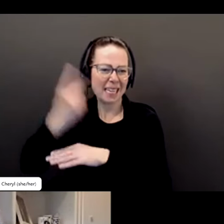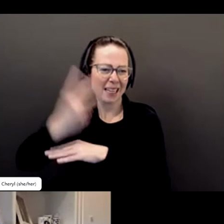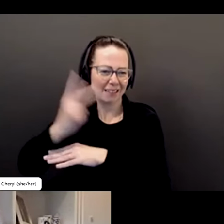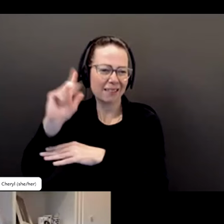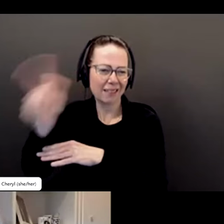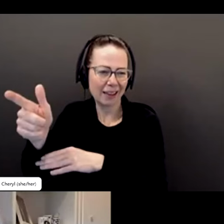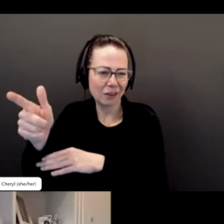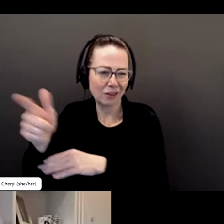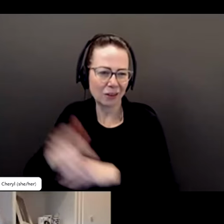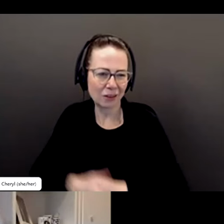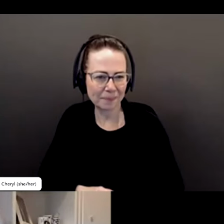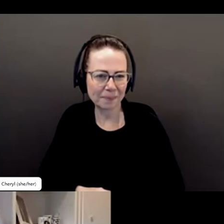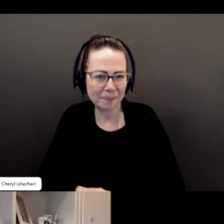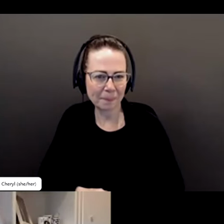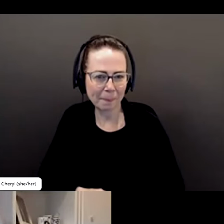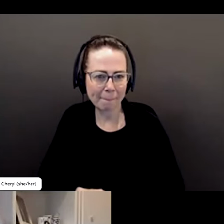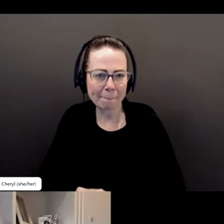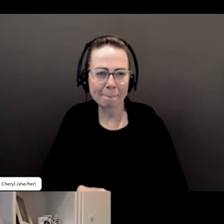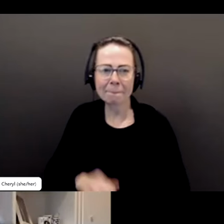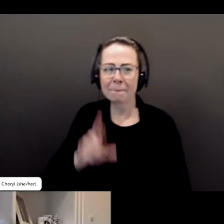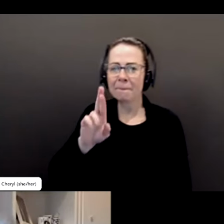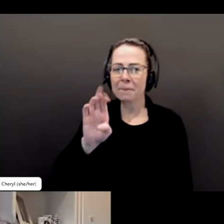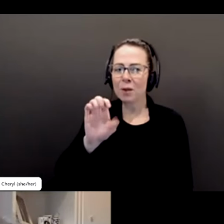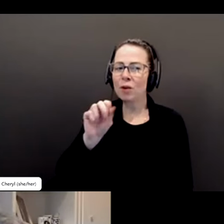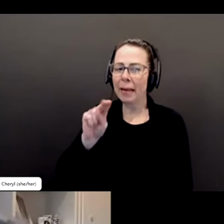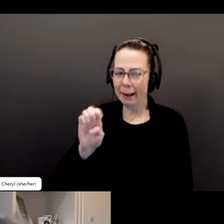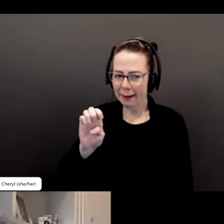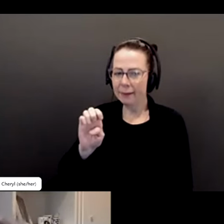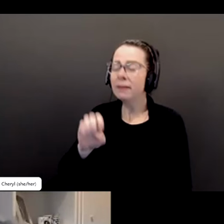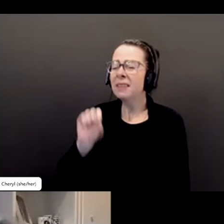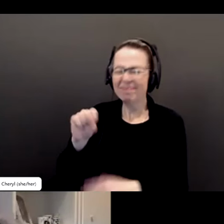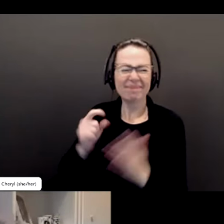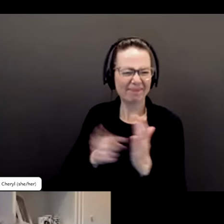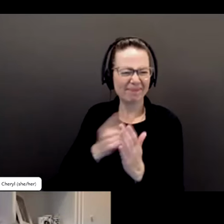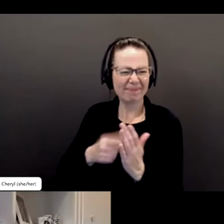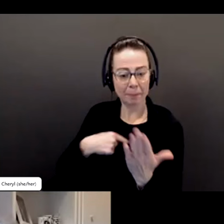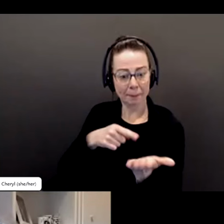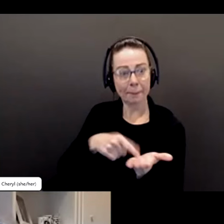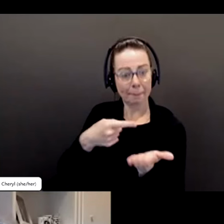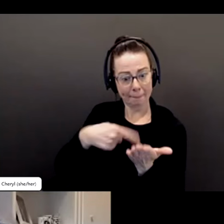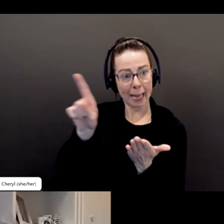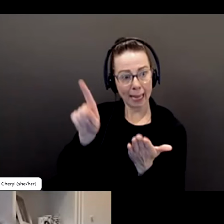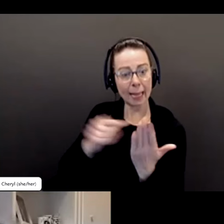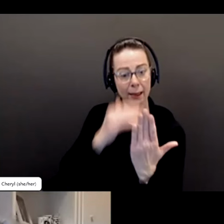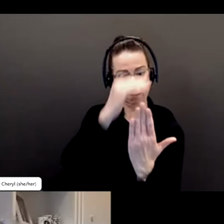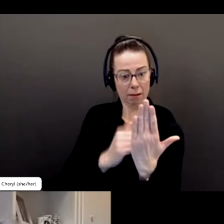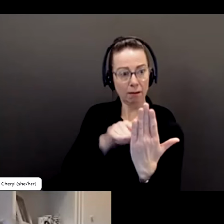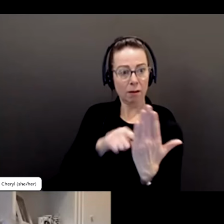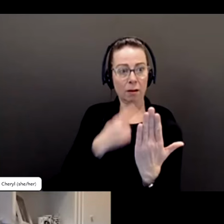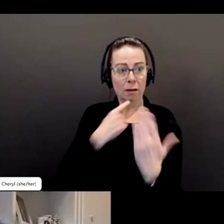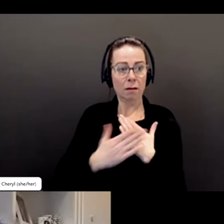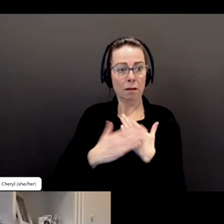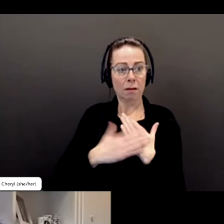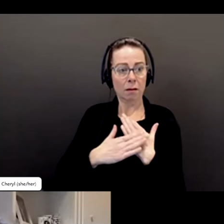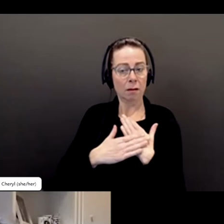will indicate after you make the payment, it'll tell you it'll take 2 to 3 days to process. Yeah, so it's exactly. After you've actually made the payment that you don't know that's